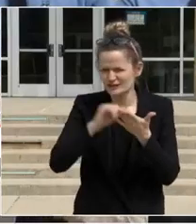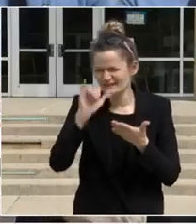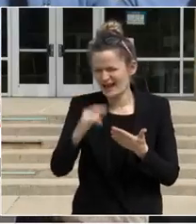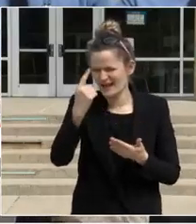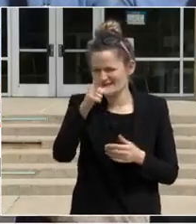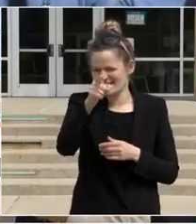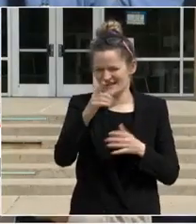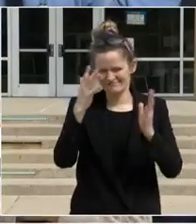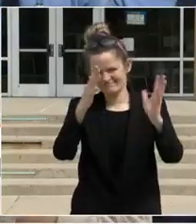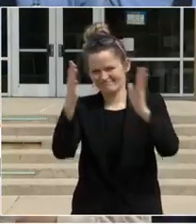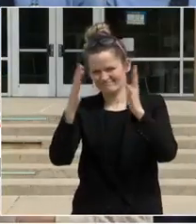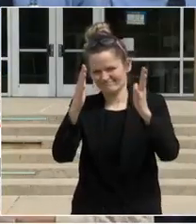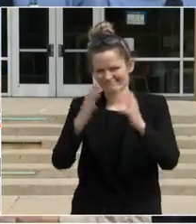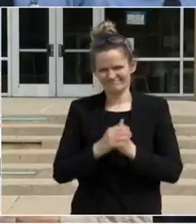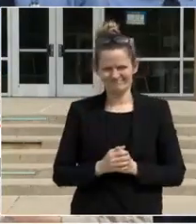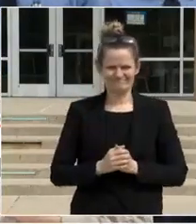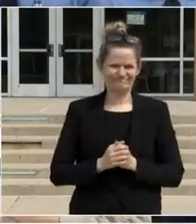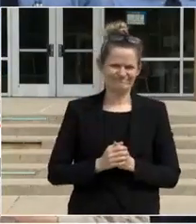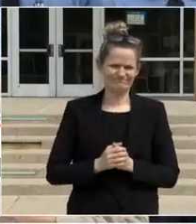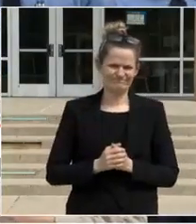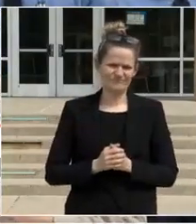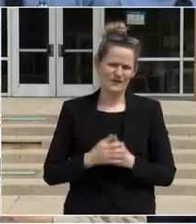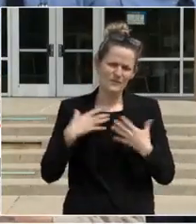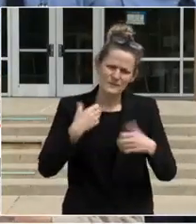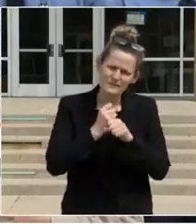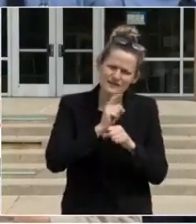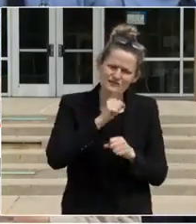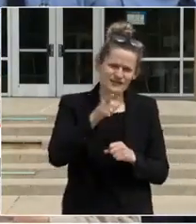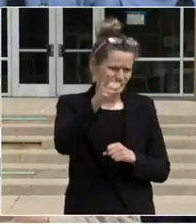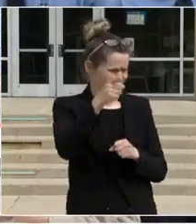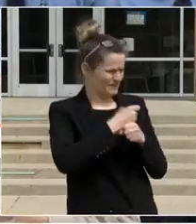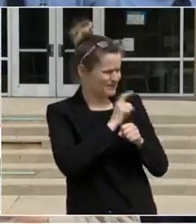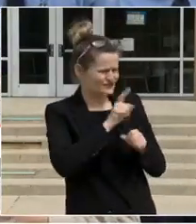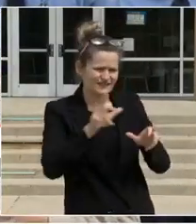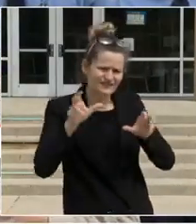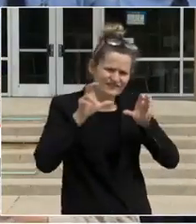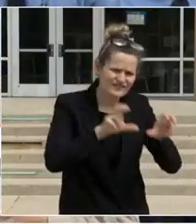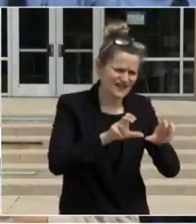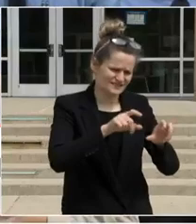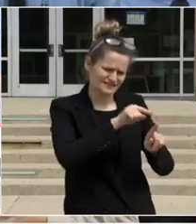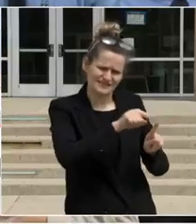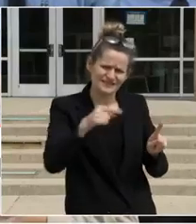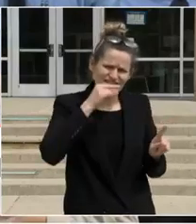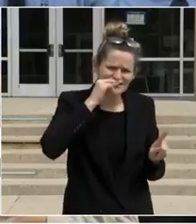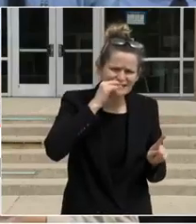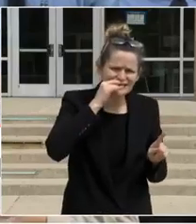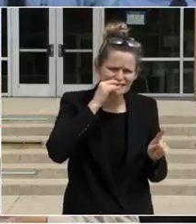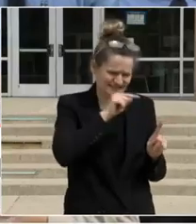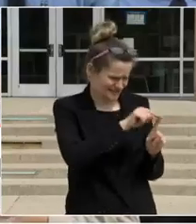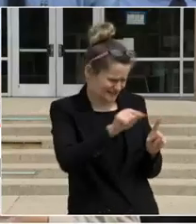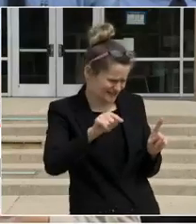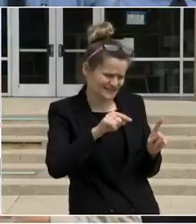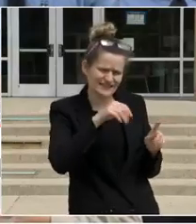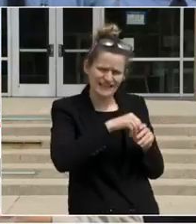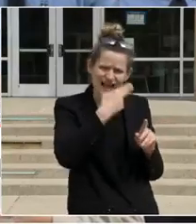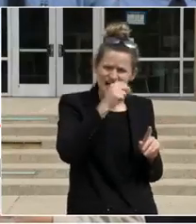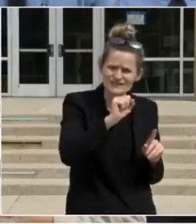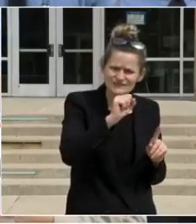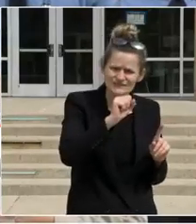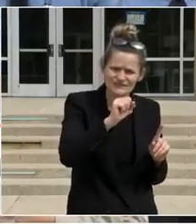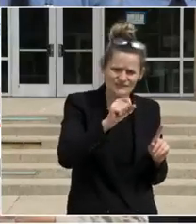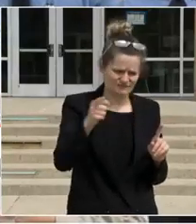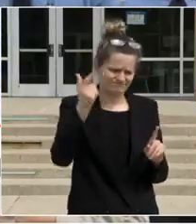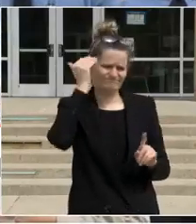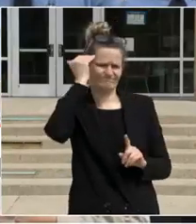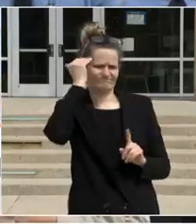that. And she made sure that she invested in the kids in that school, in Spingarn Senior High School, because she knew that if we were to stay on